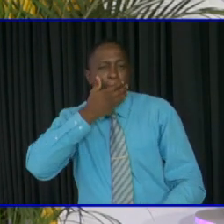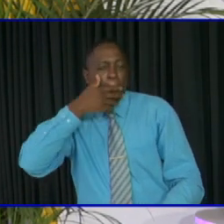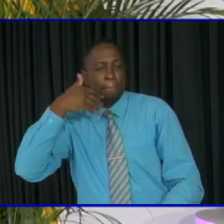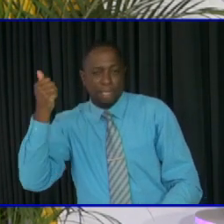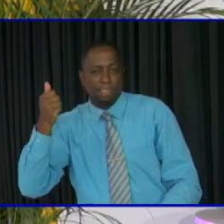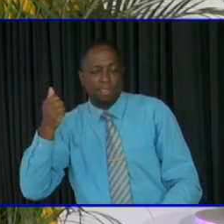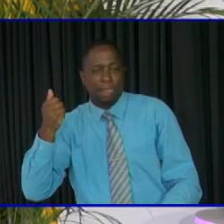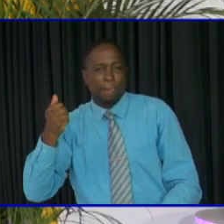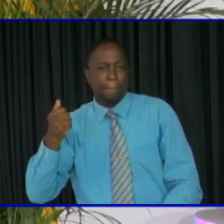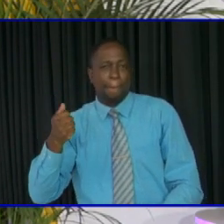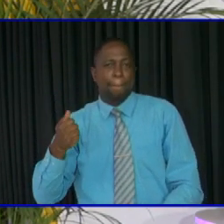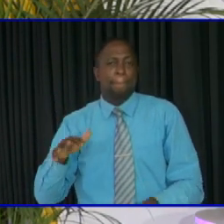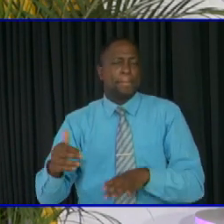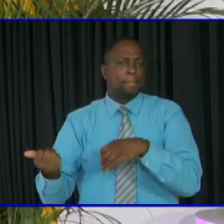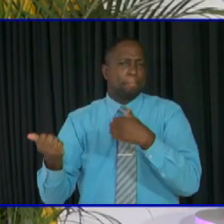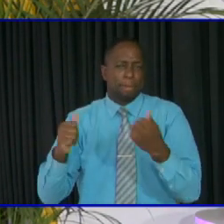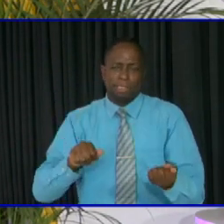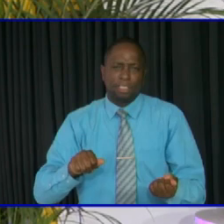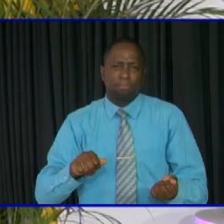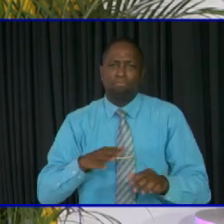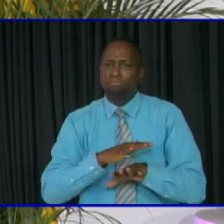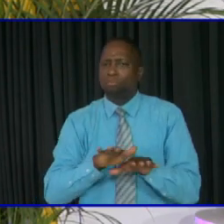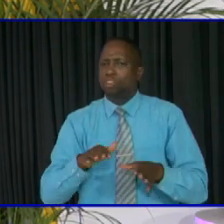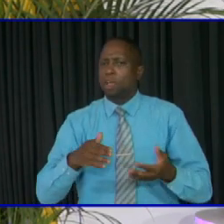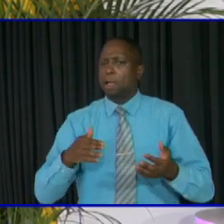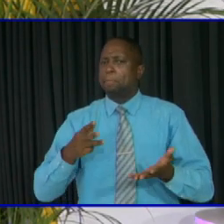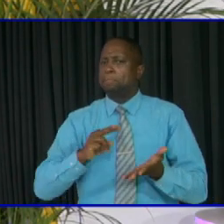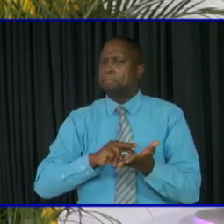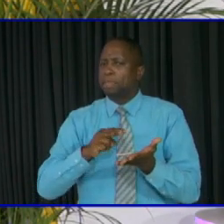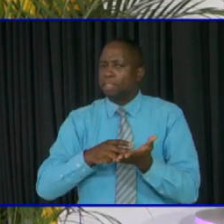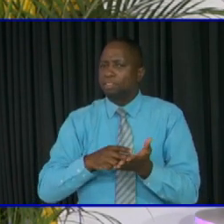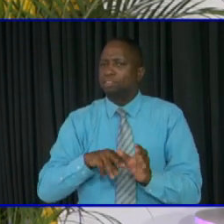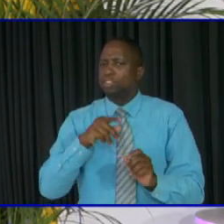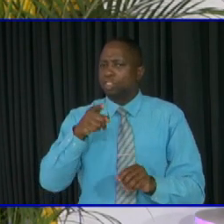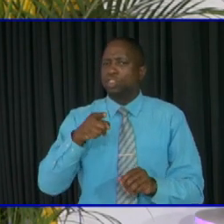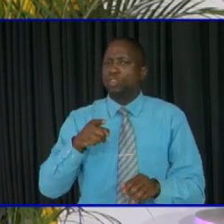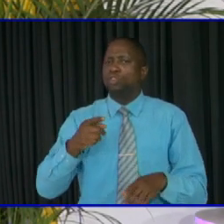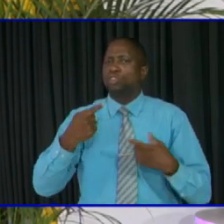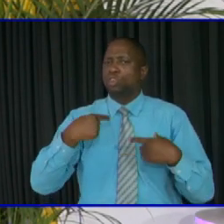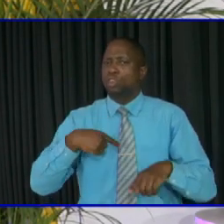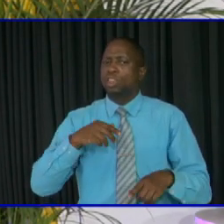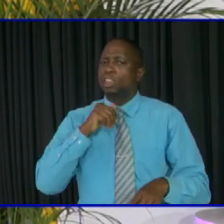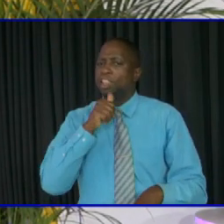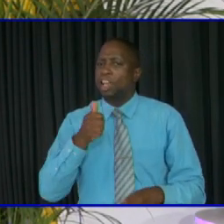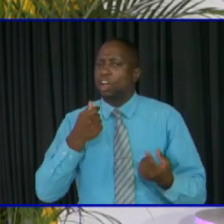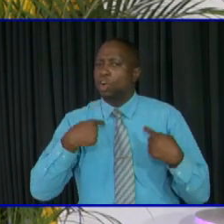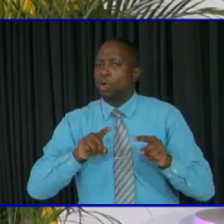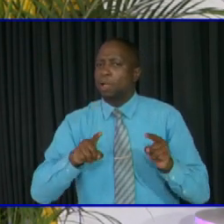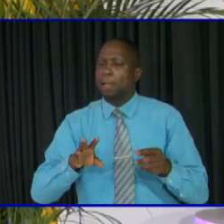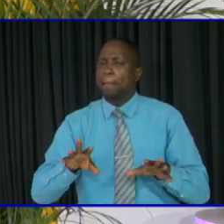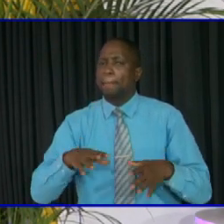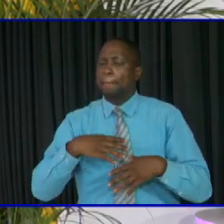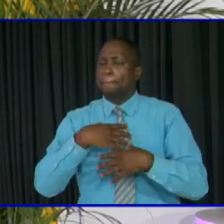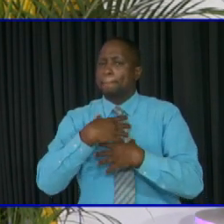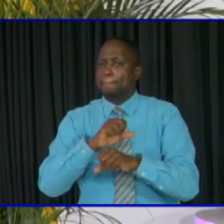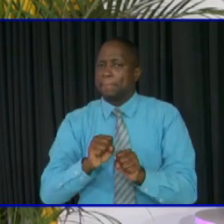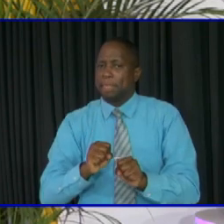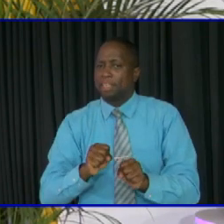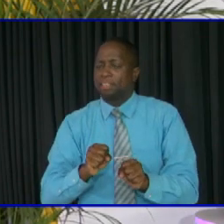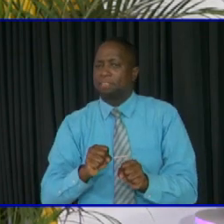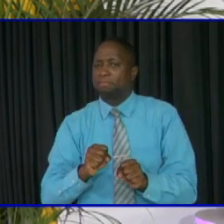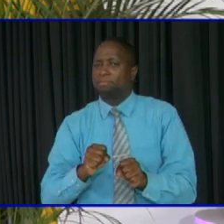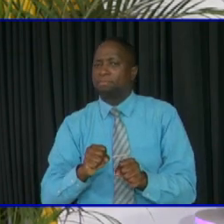Baptism doesn't mean that you are perfect, but it means you are committed. You're committed to Jesus, and you're making that commitment